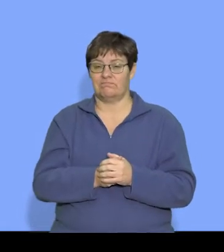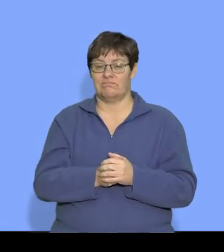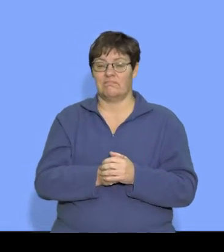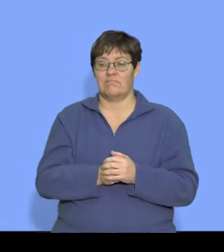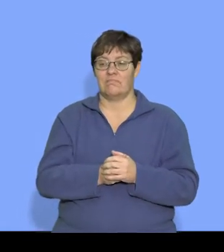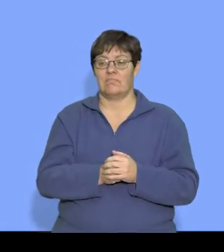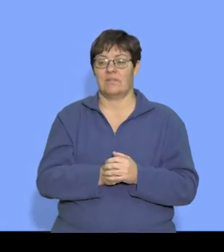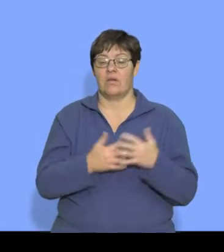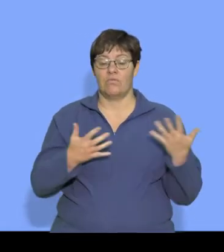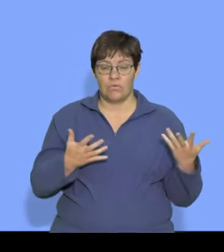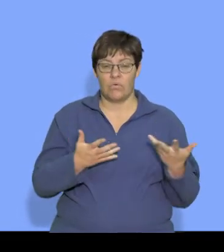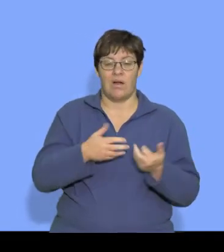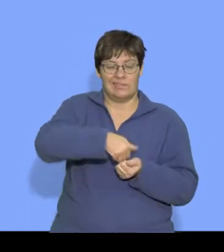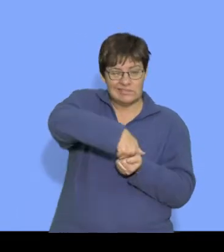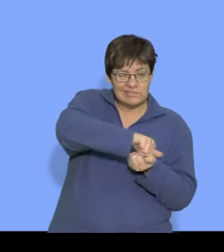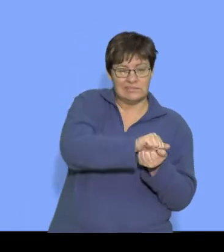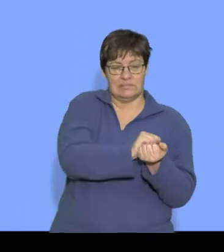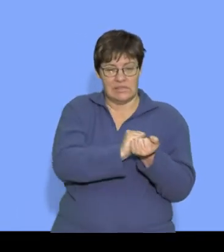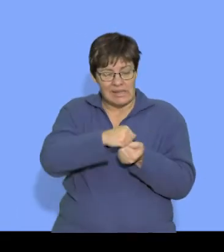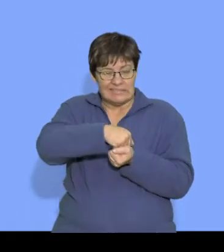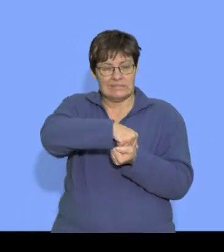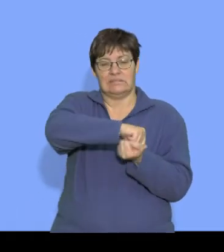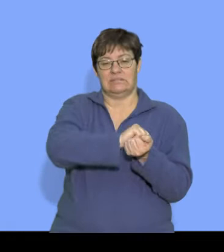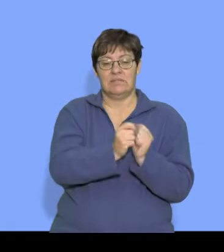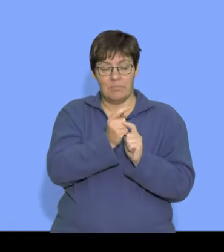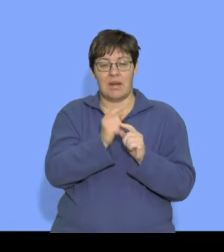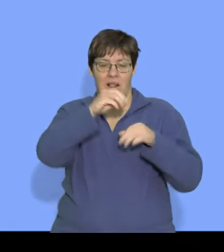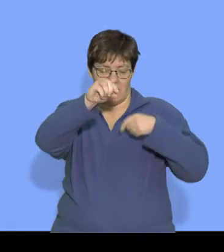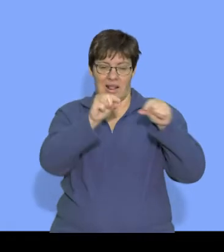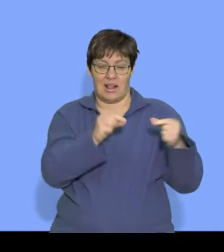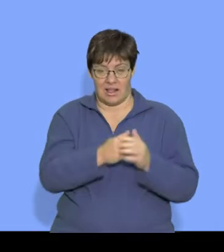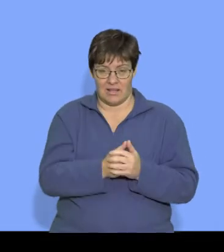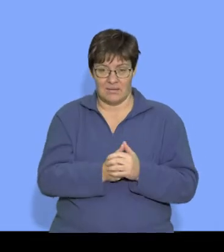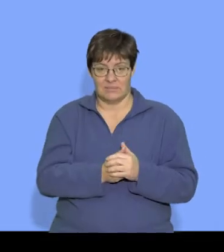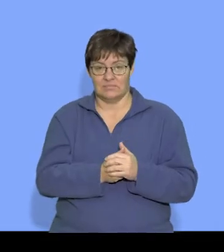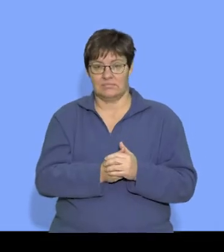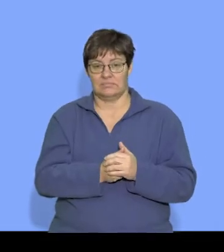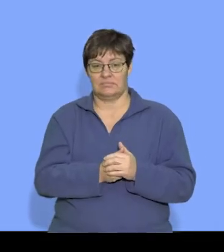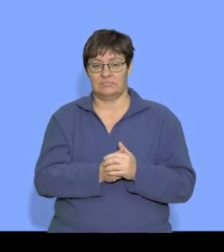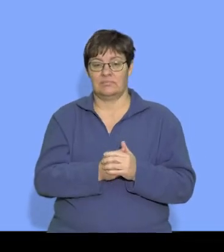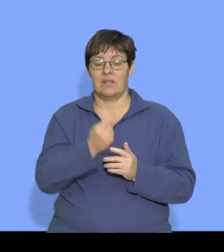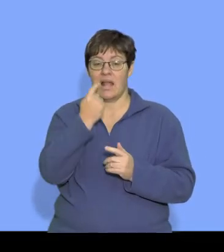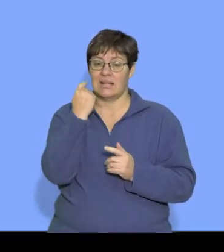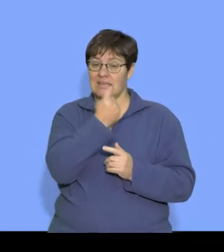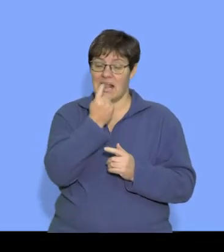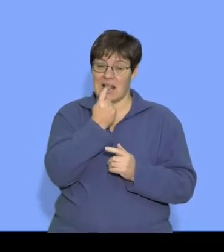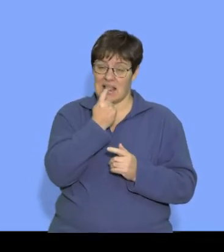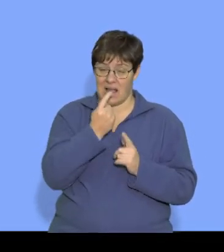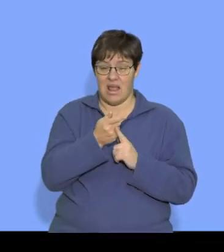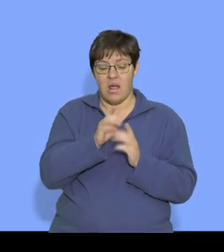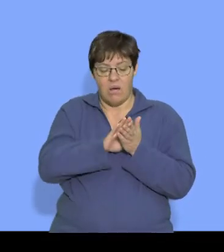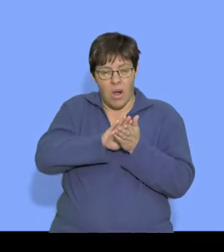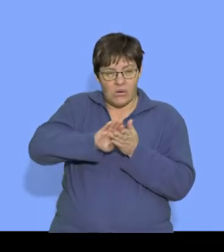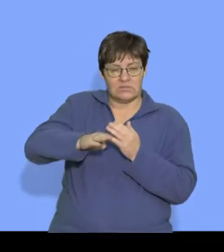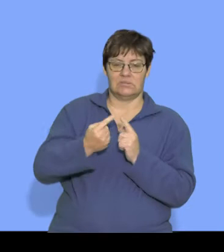by chewing into smaller parts by the grinding action of the teeth. Okay? The tongue